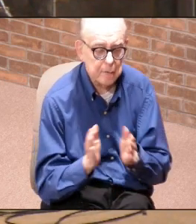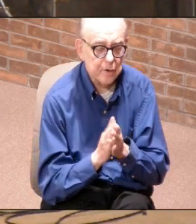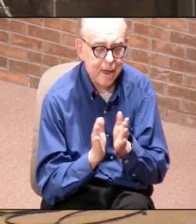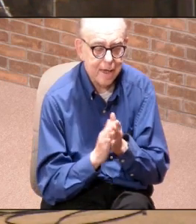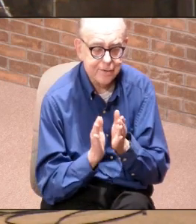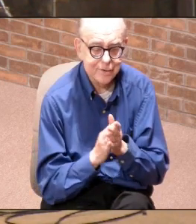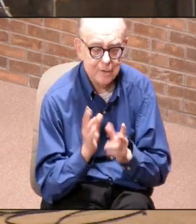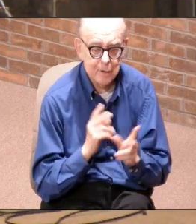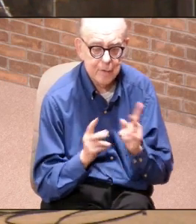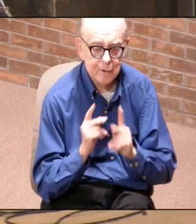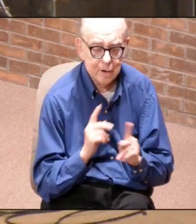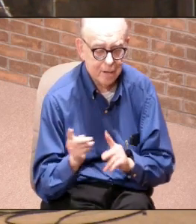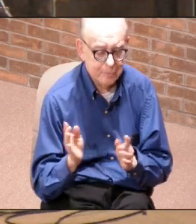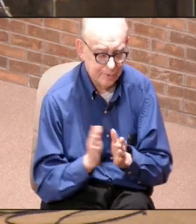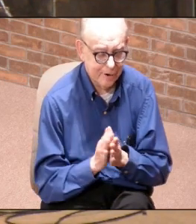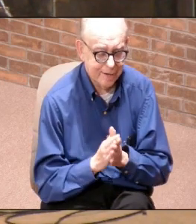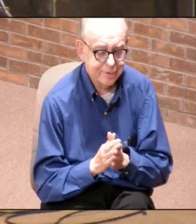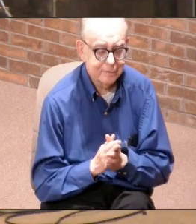hands.